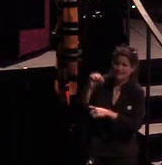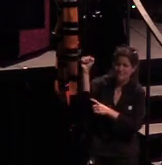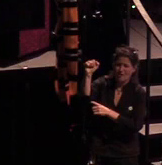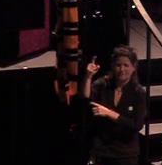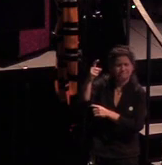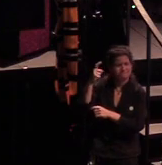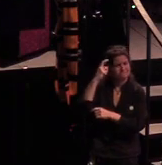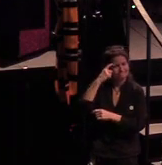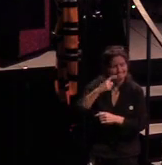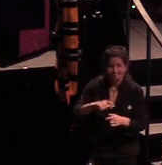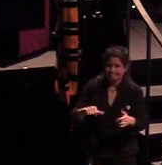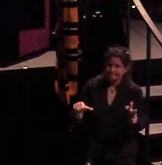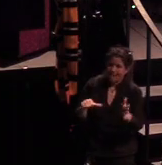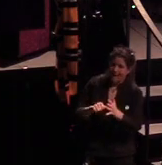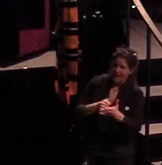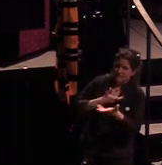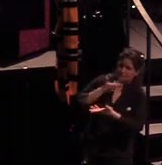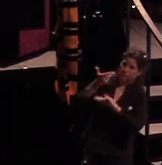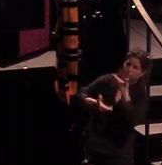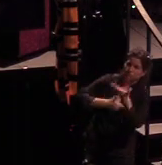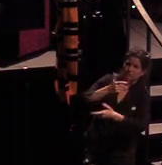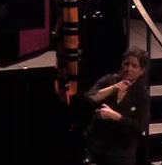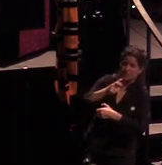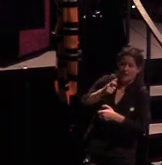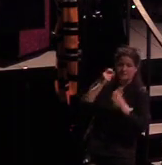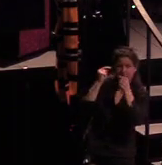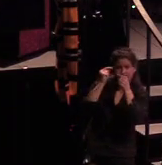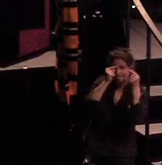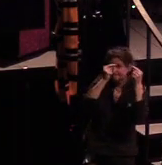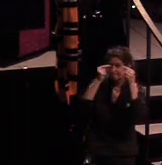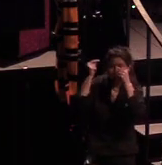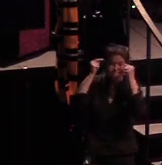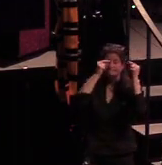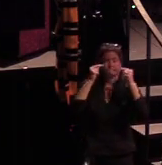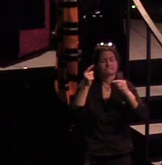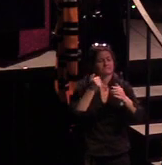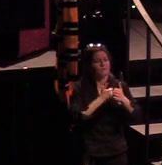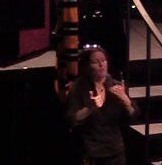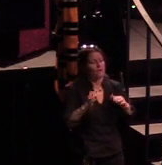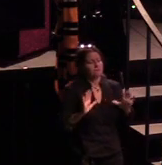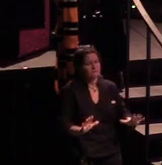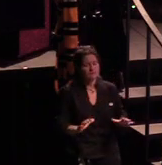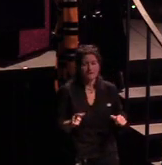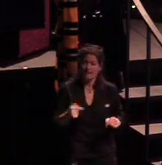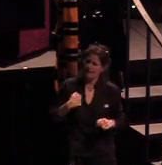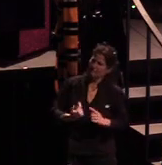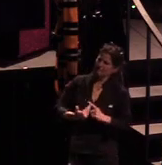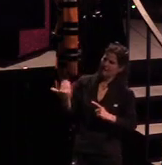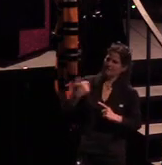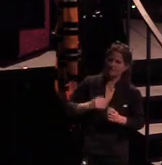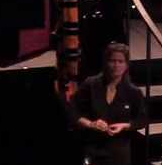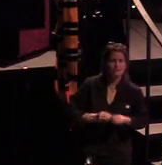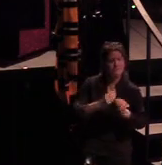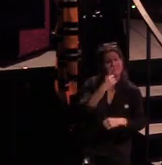to talk about Tourette's without tears recognising the creative potential of my tics and developing the language